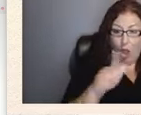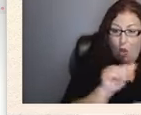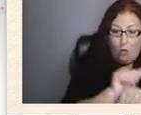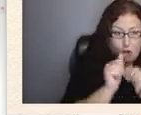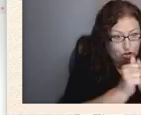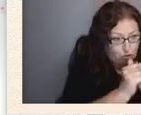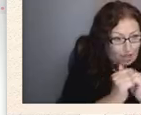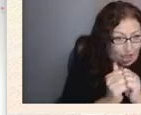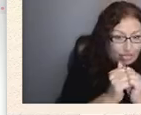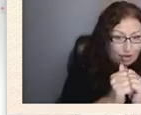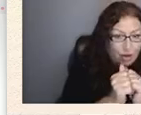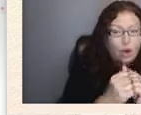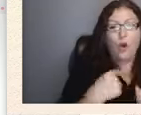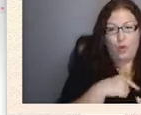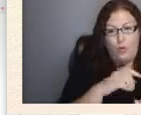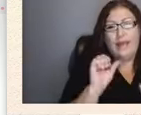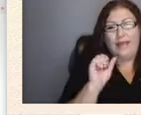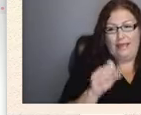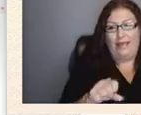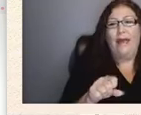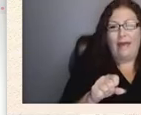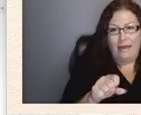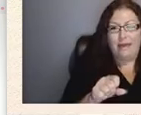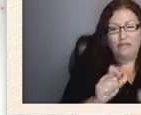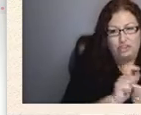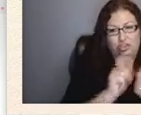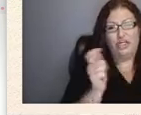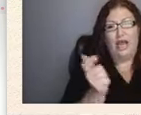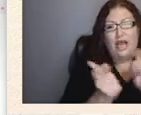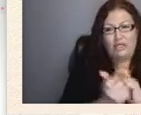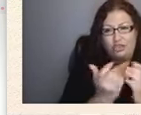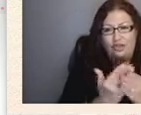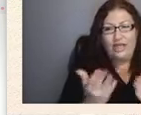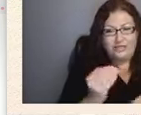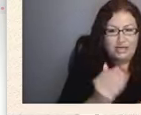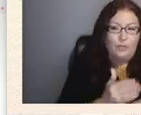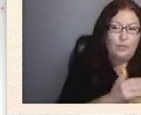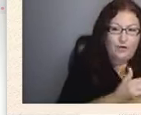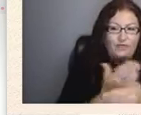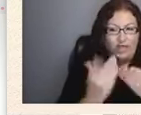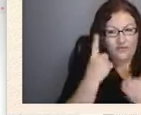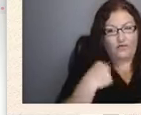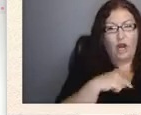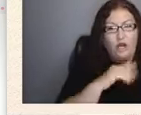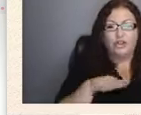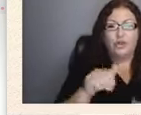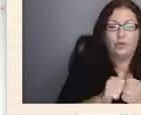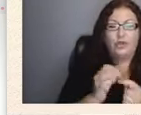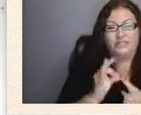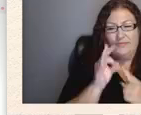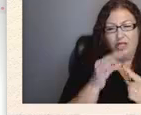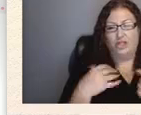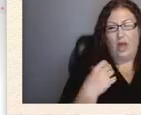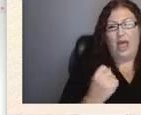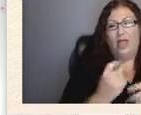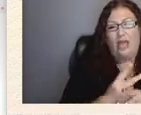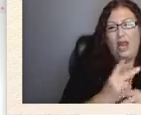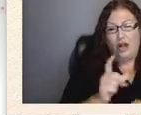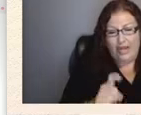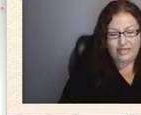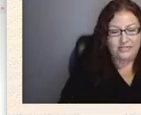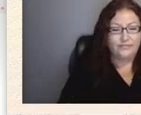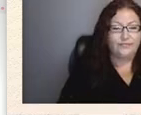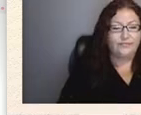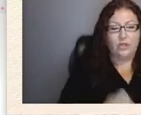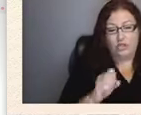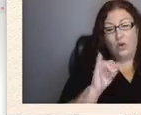that we can bring about change and improvements for our children with special healthcare needs. And so that's